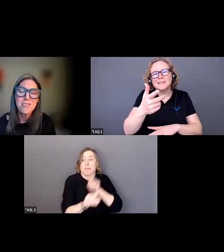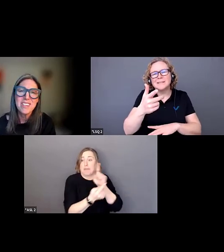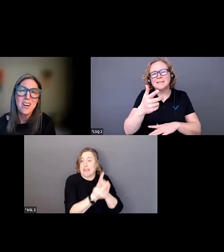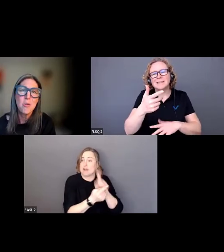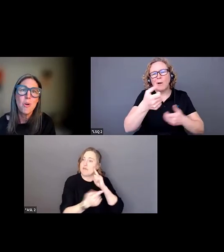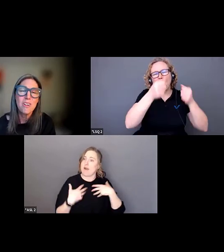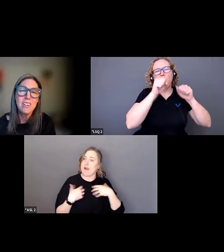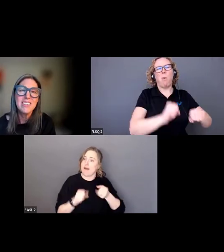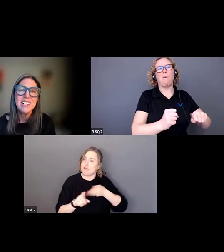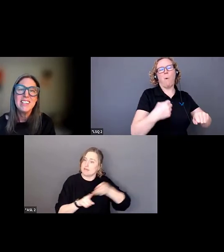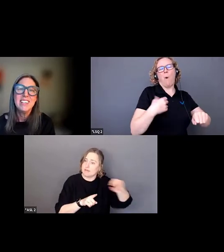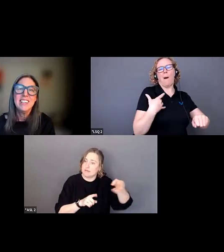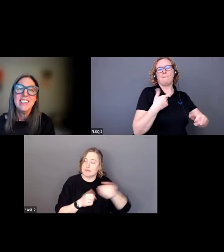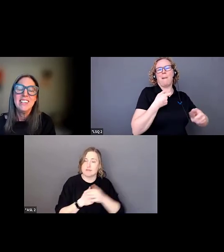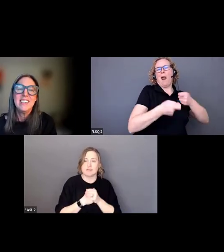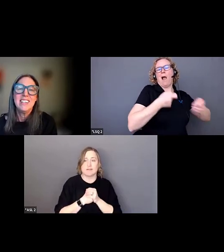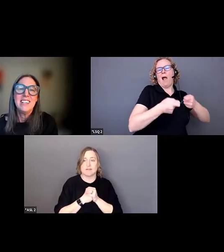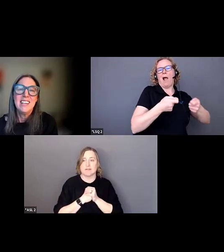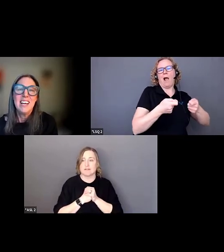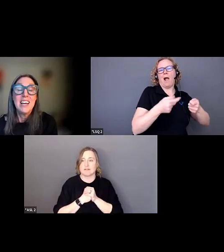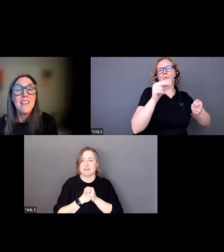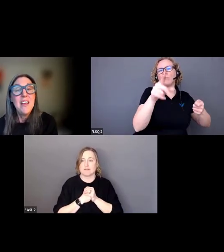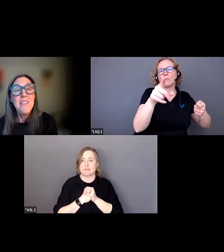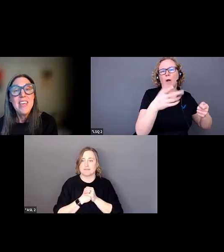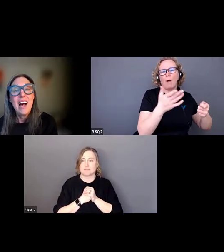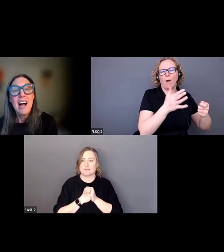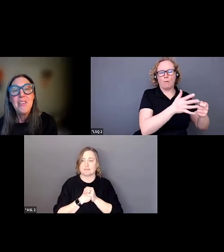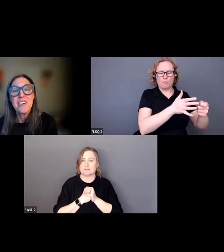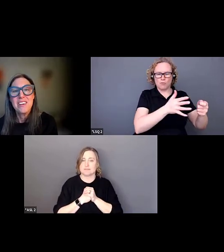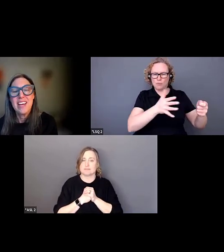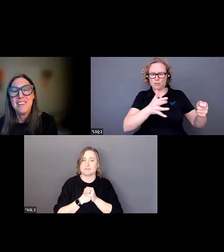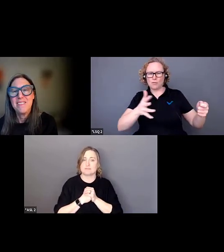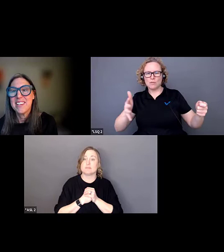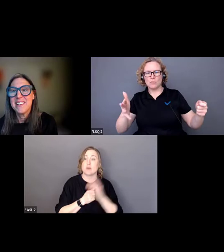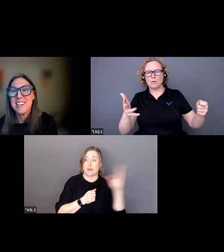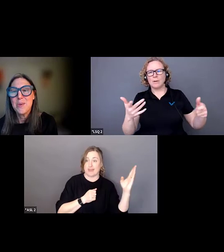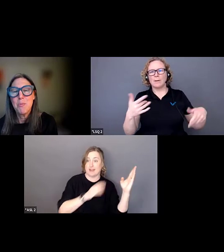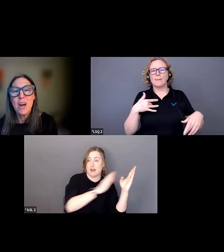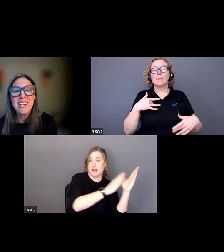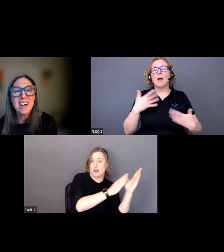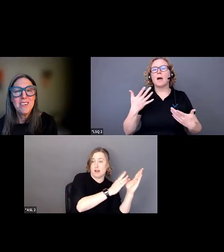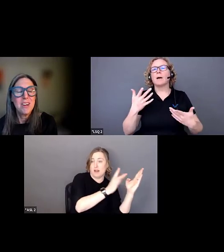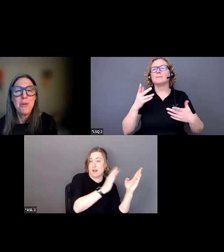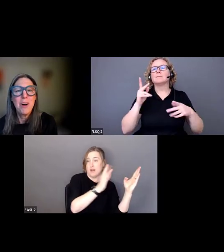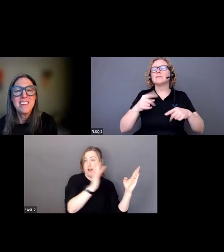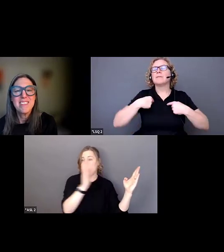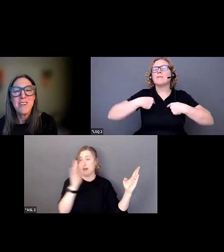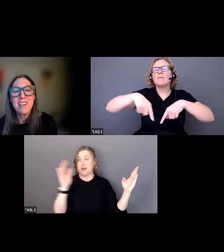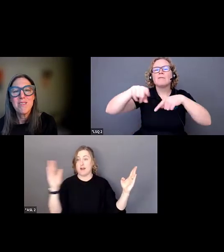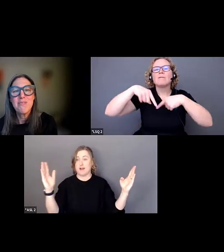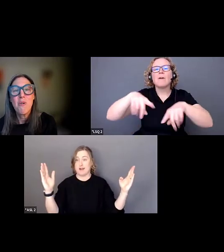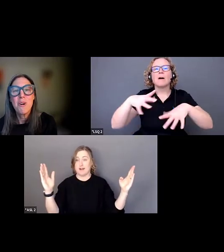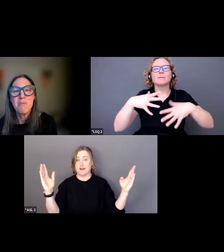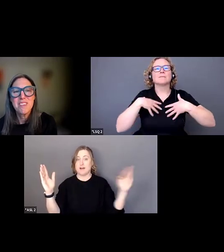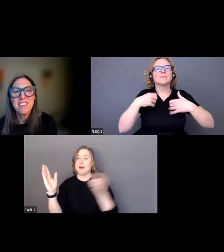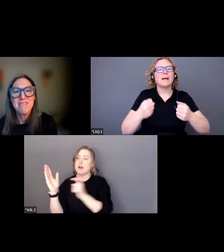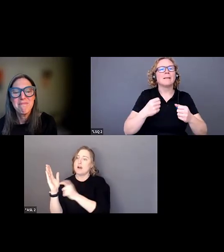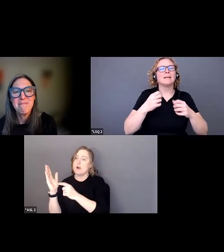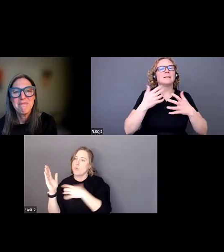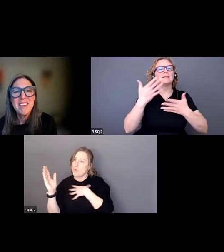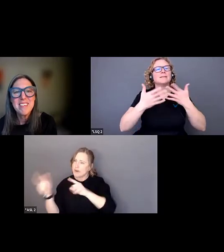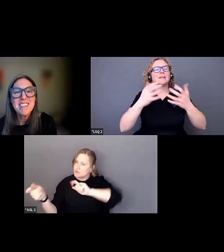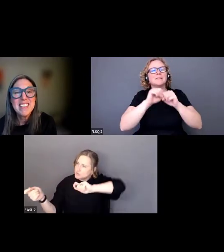healthcare, social care world. And then the other end of the continuum, whiteness